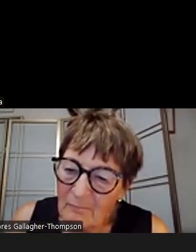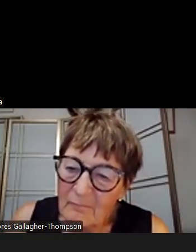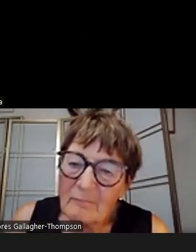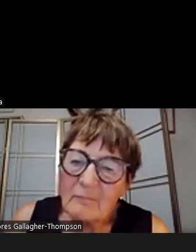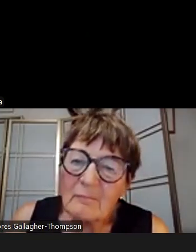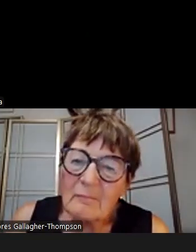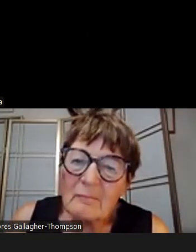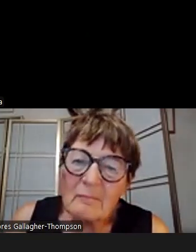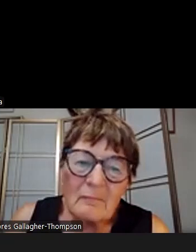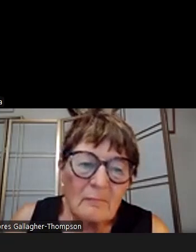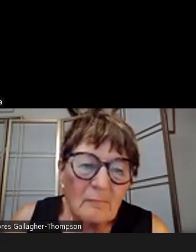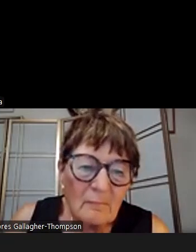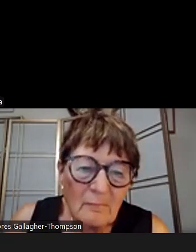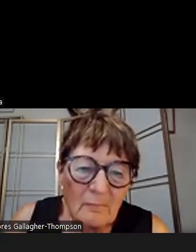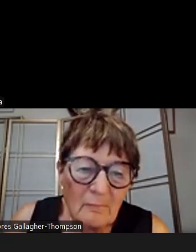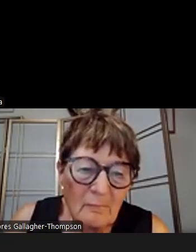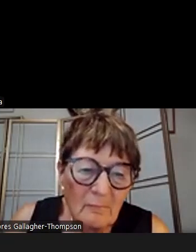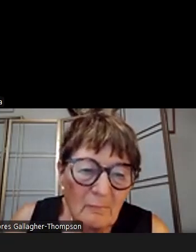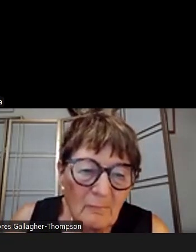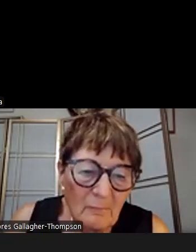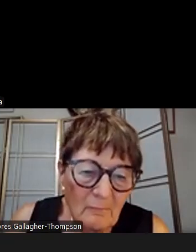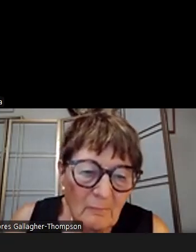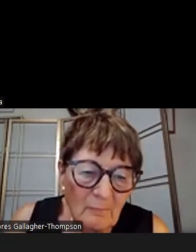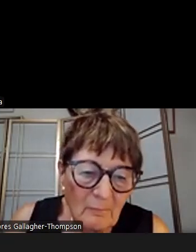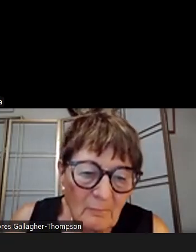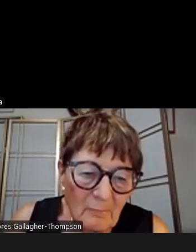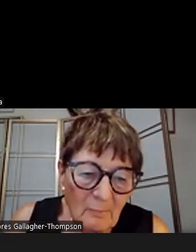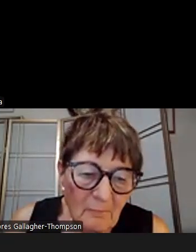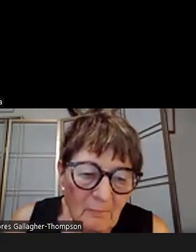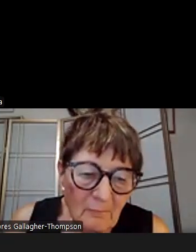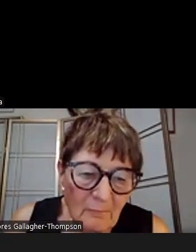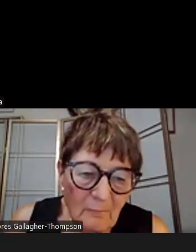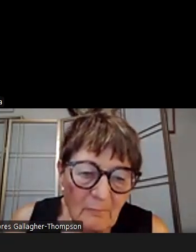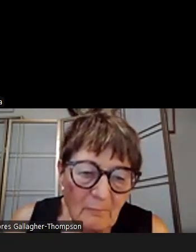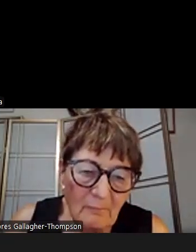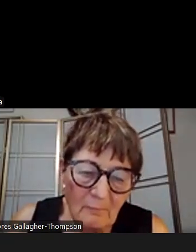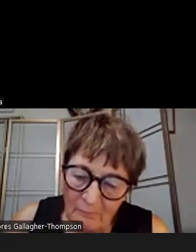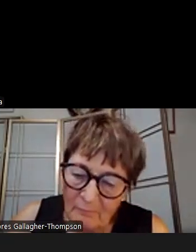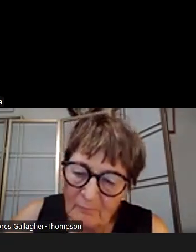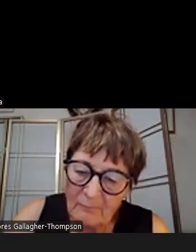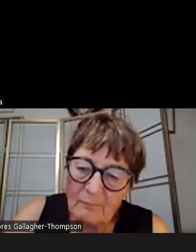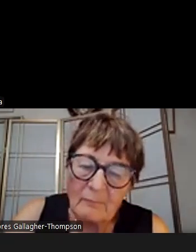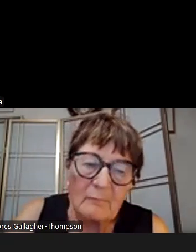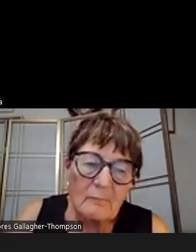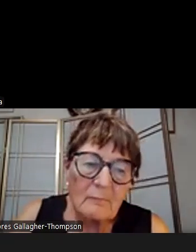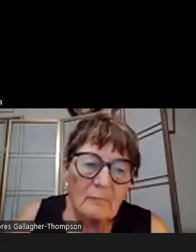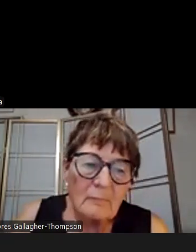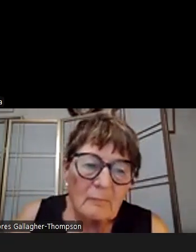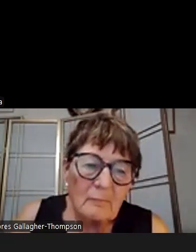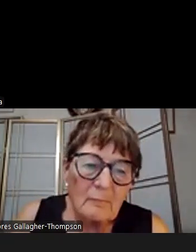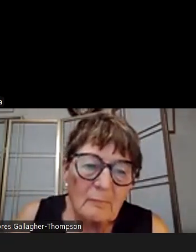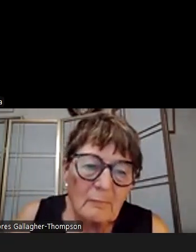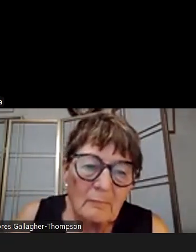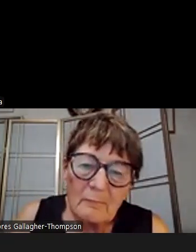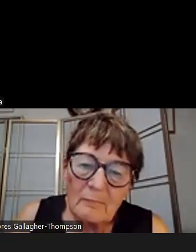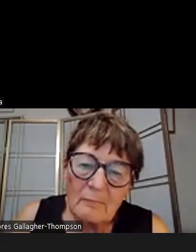the capacity question through no wrong door and all these other things, I think it speaks